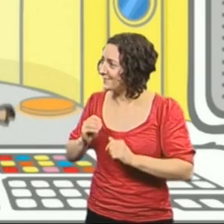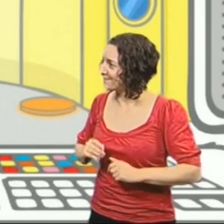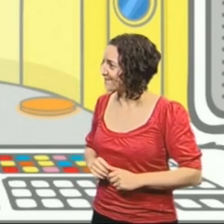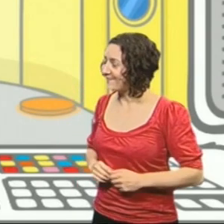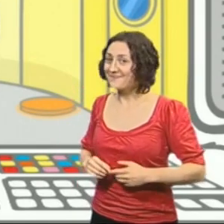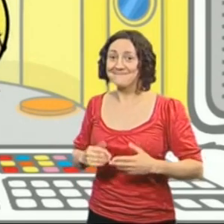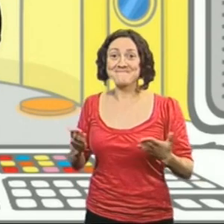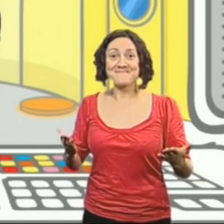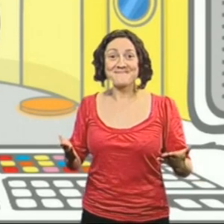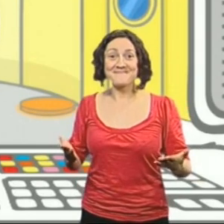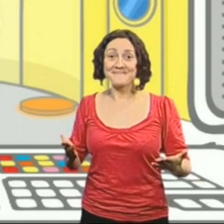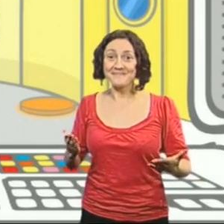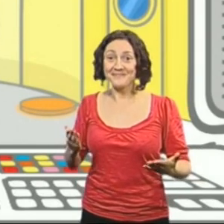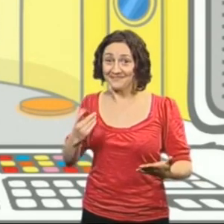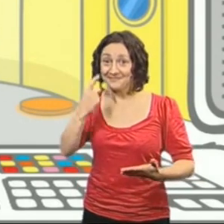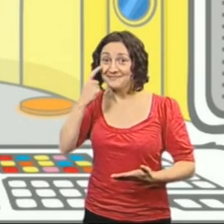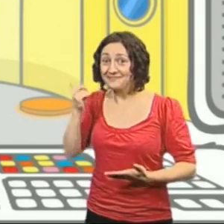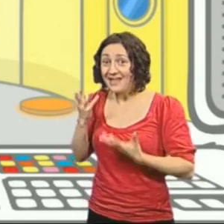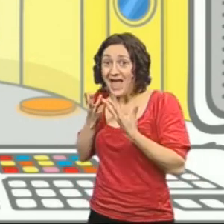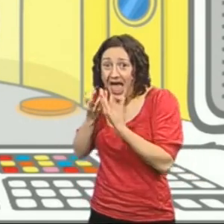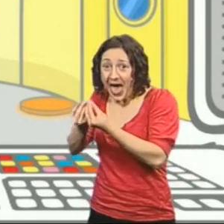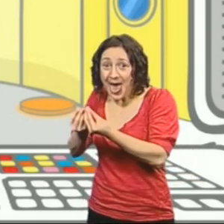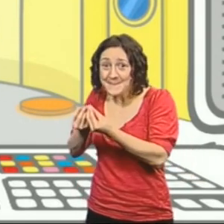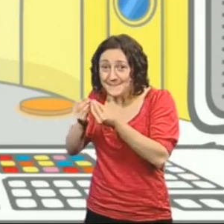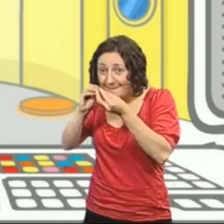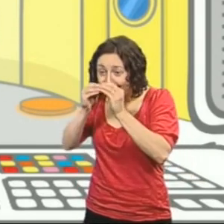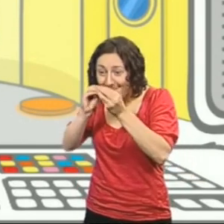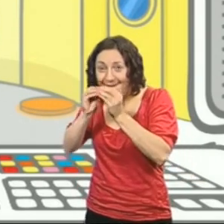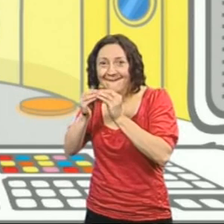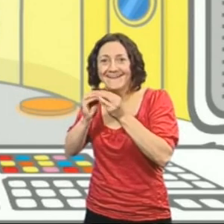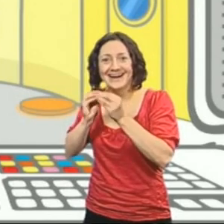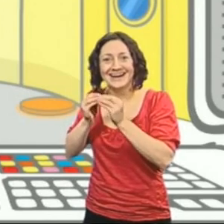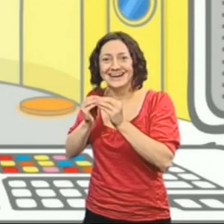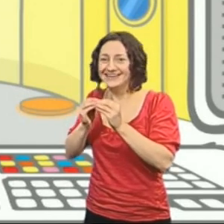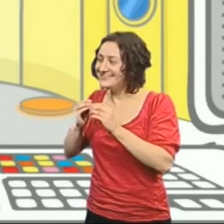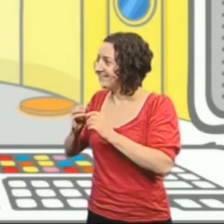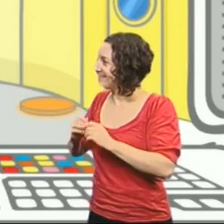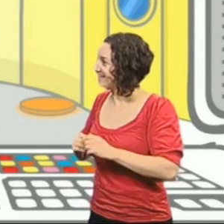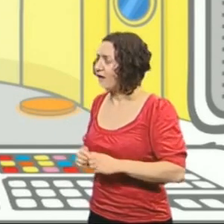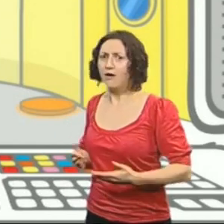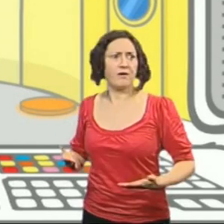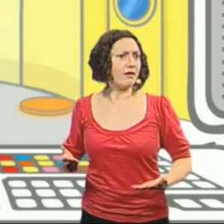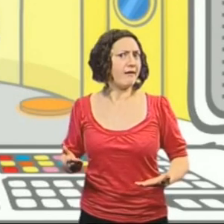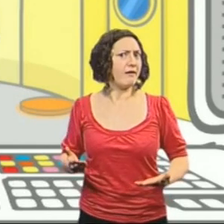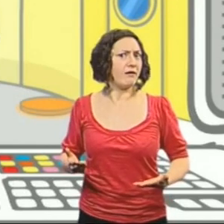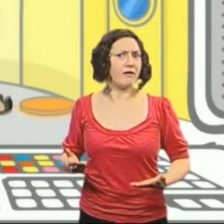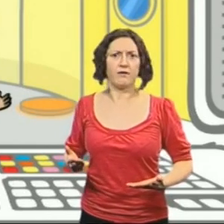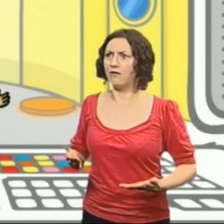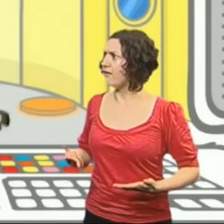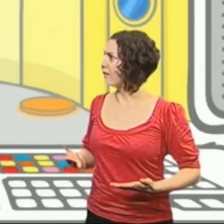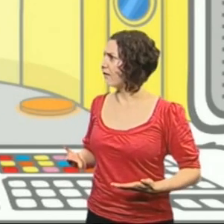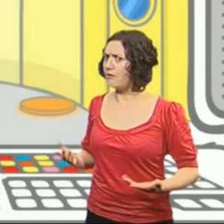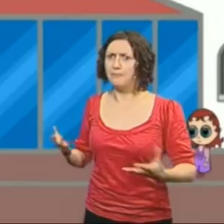Look, Angels, Mick's trying to get Noel's friends to help with the mending. Angels? I wonder where